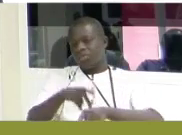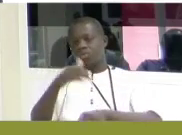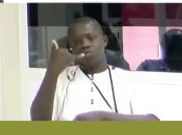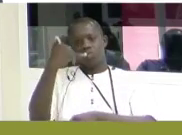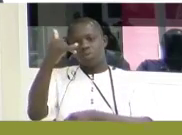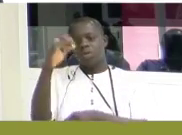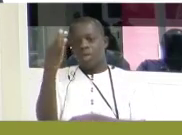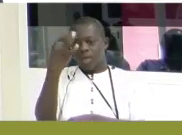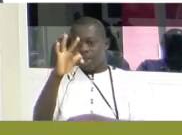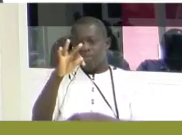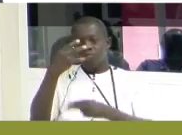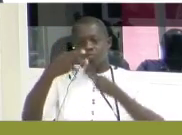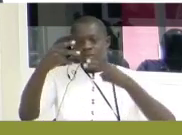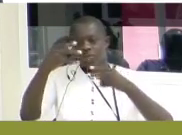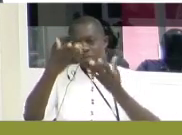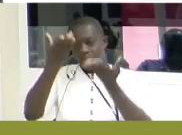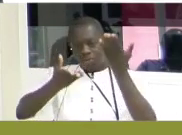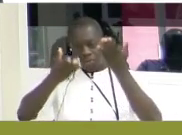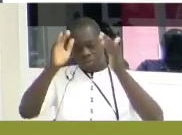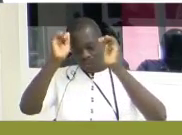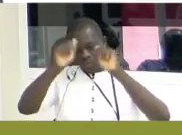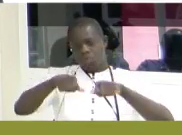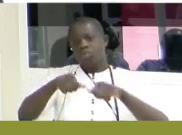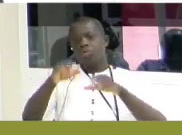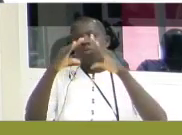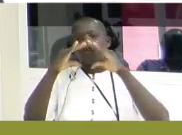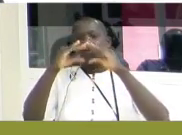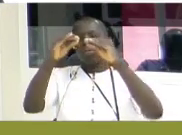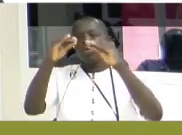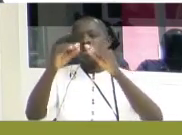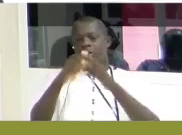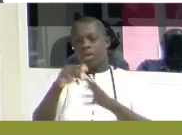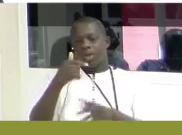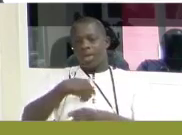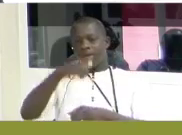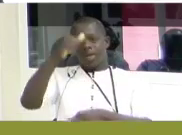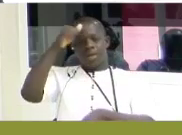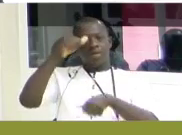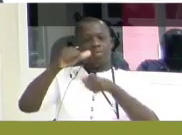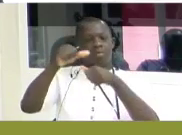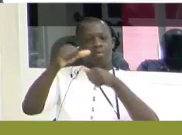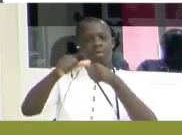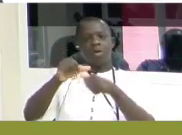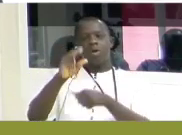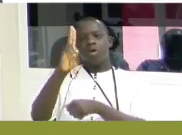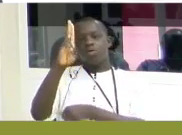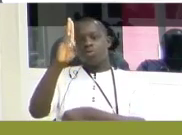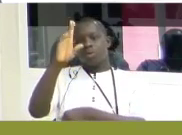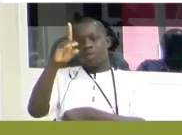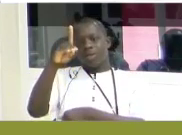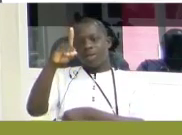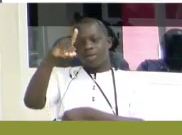story is balanced, we'll publish it. You understand? I could remember UDP stories,